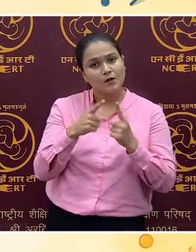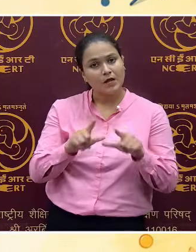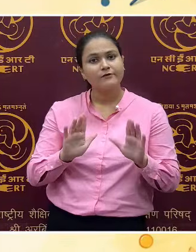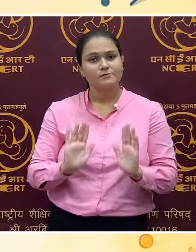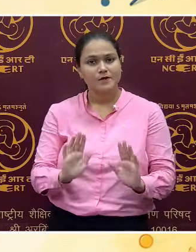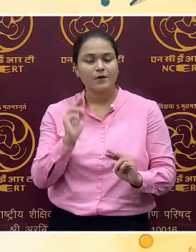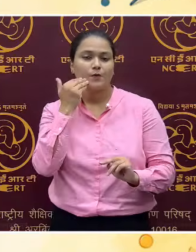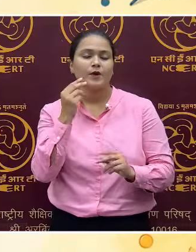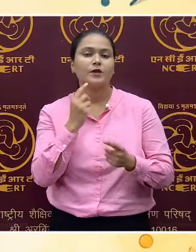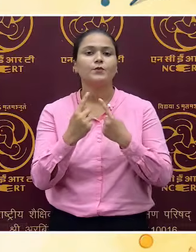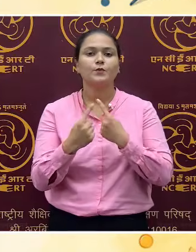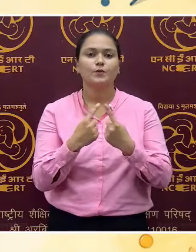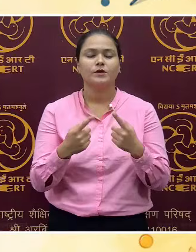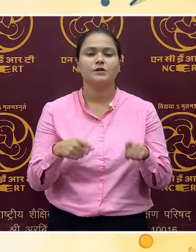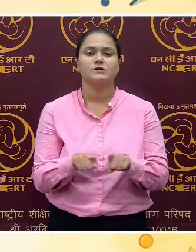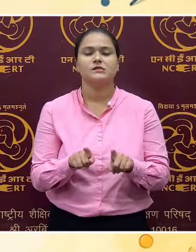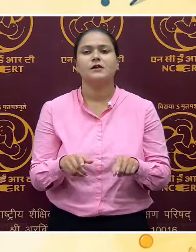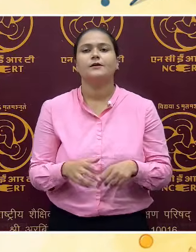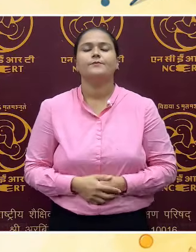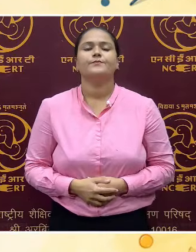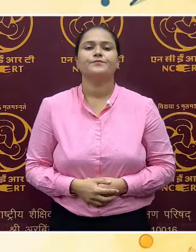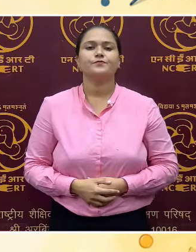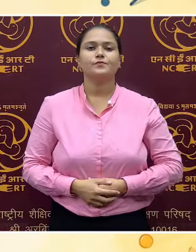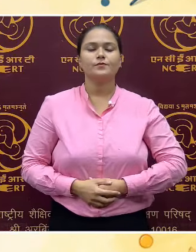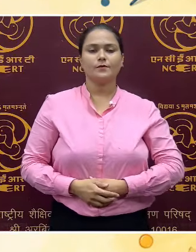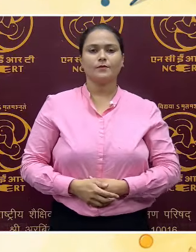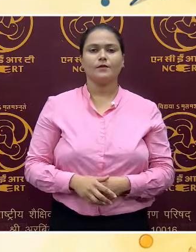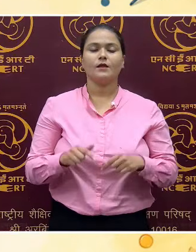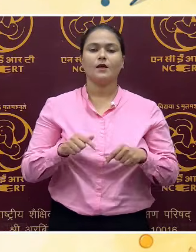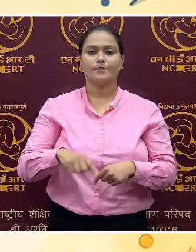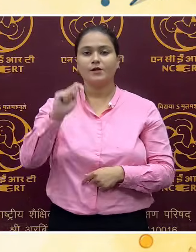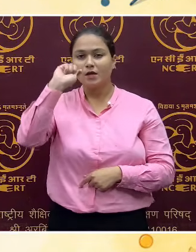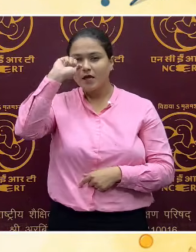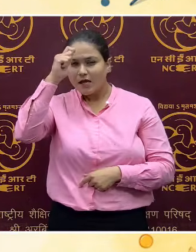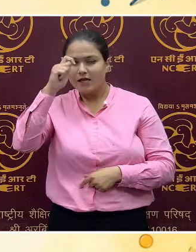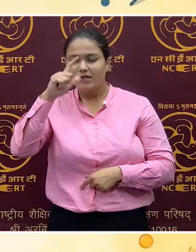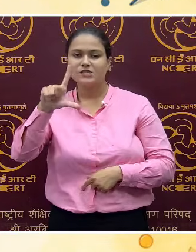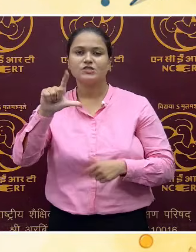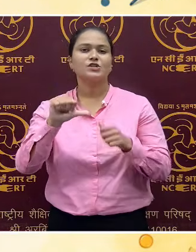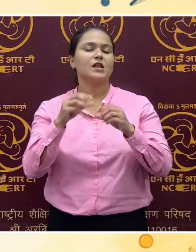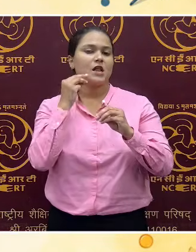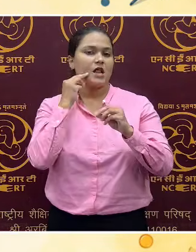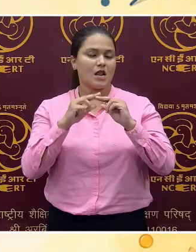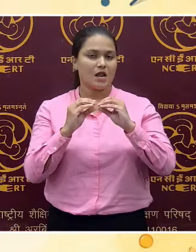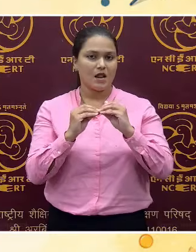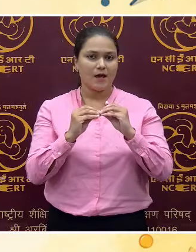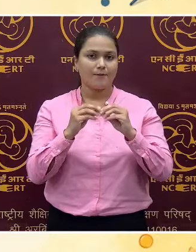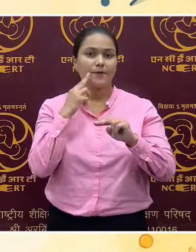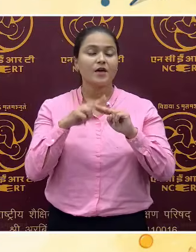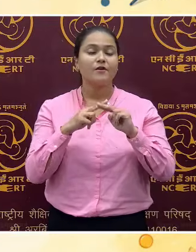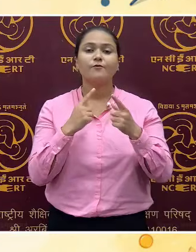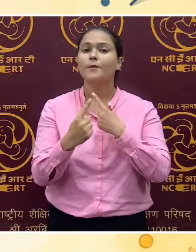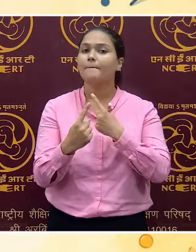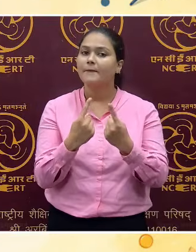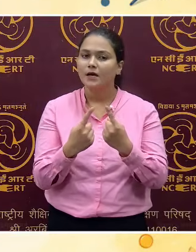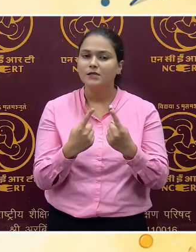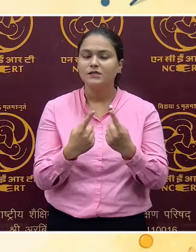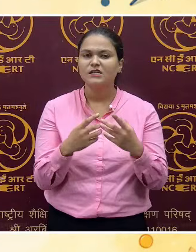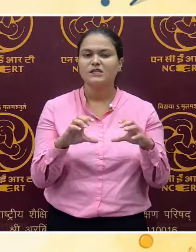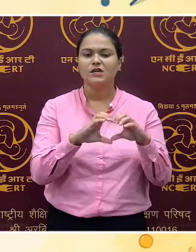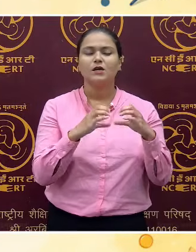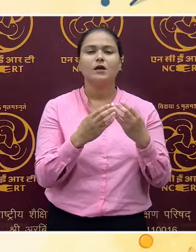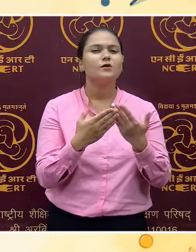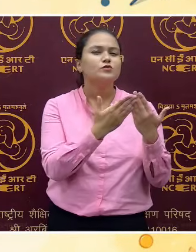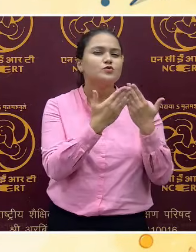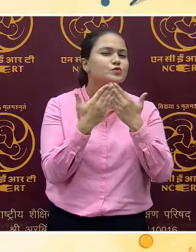we talk about English labs, like you said, most of the labs in schools are for science. And when we talk about an English lab, a